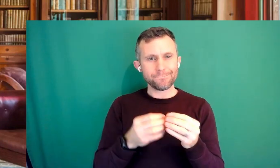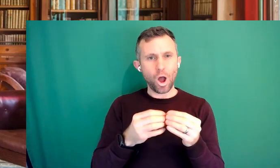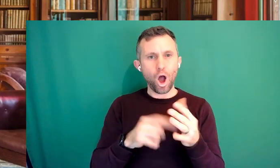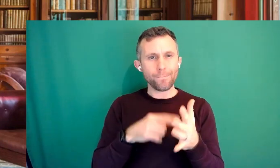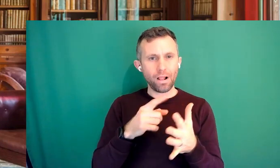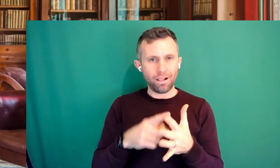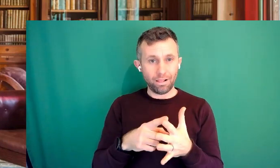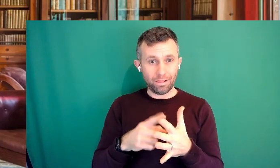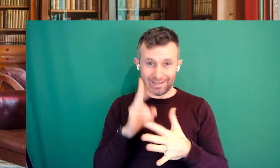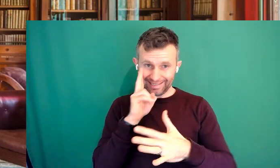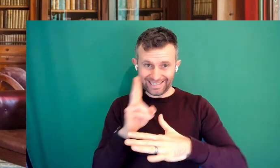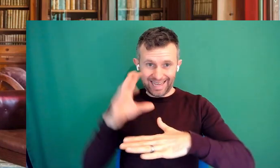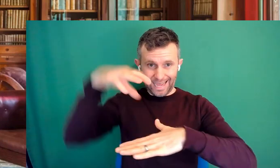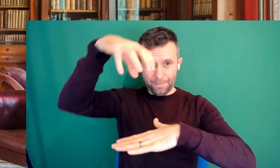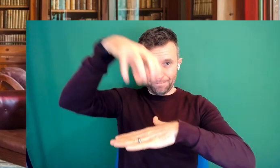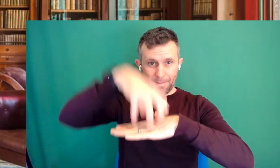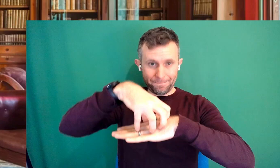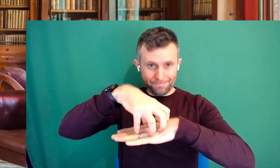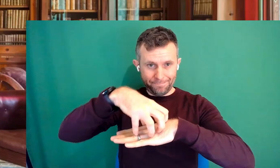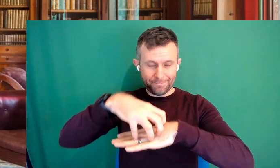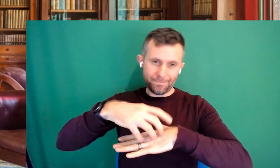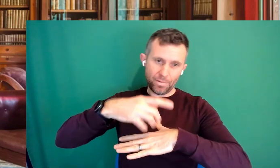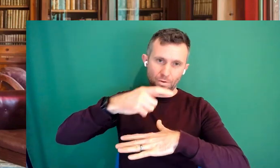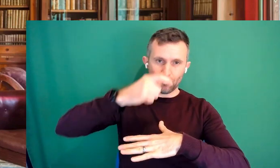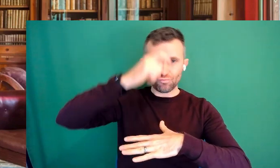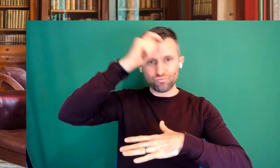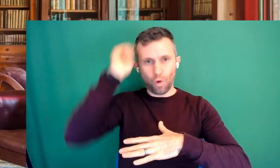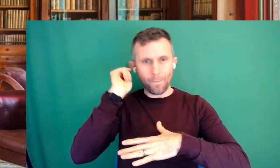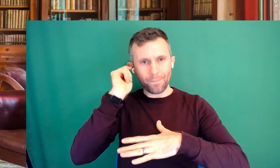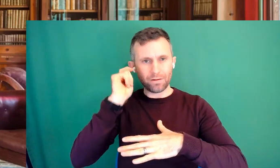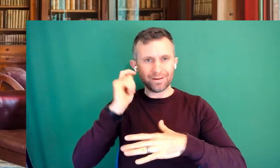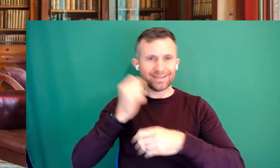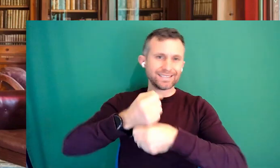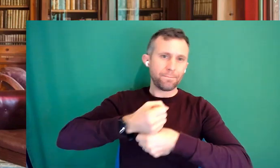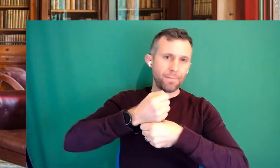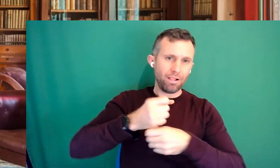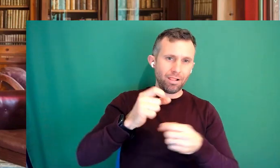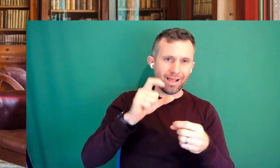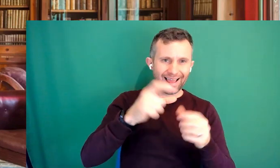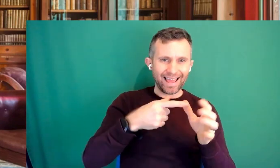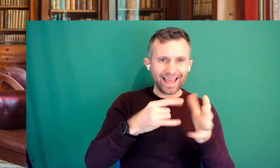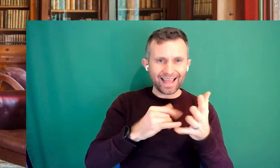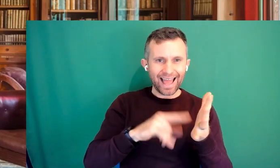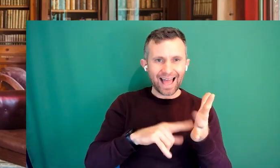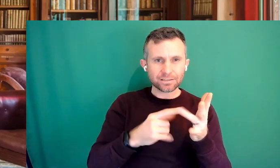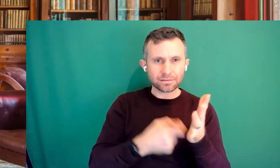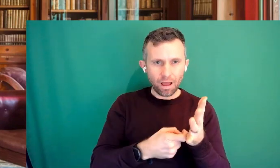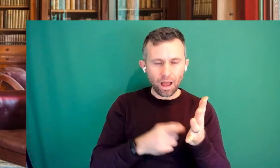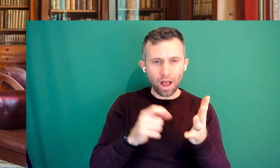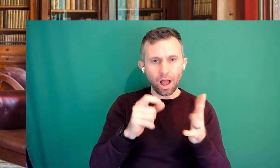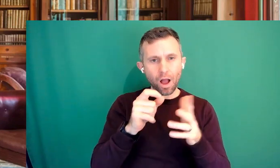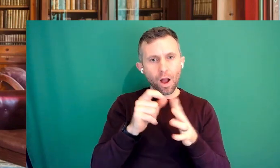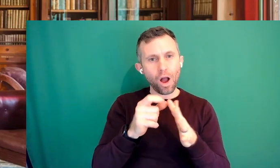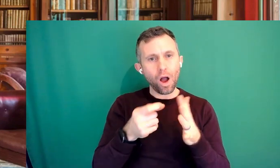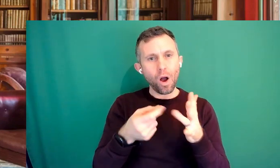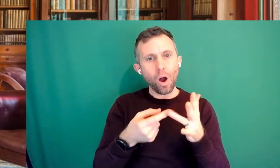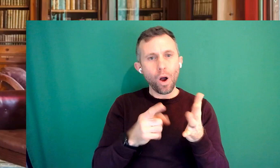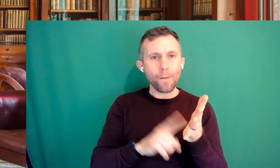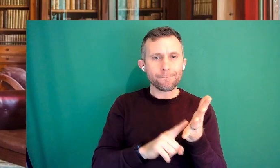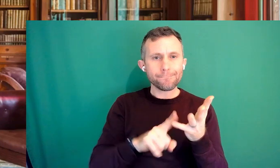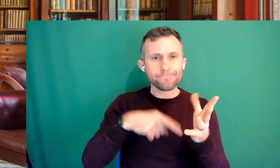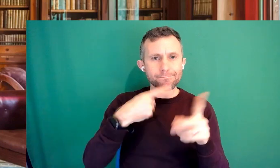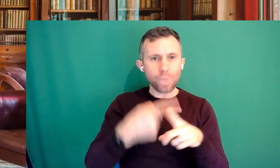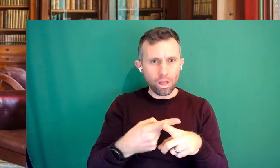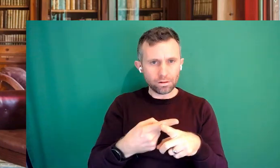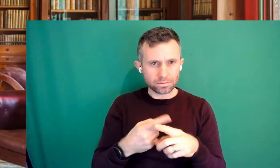don't connect to the floor, but float over the bookshelves, holding more vases on fan-like shelves.